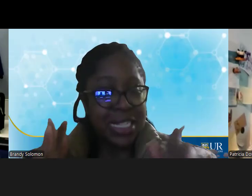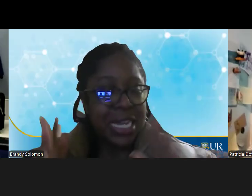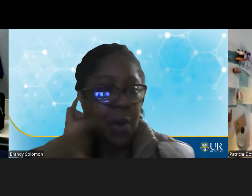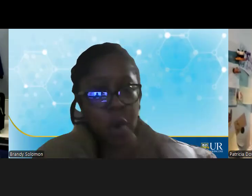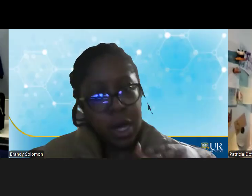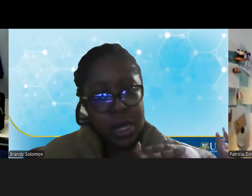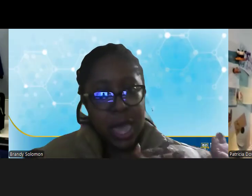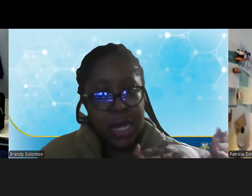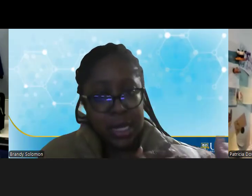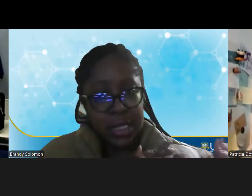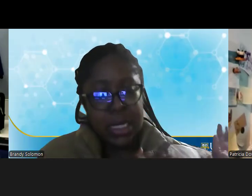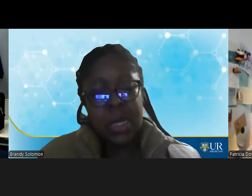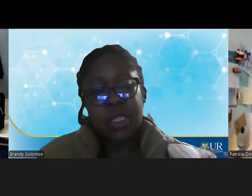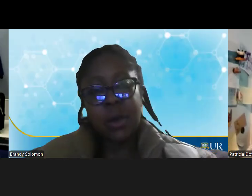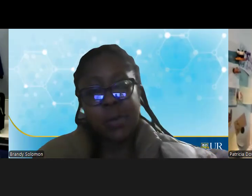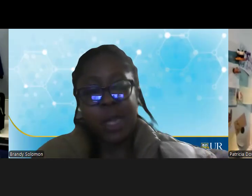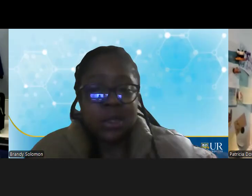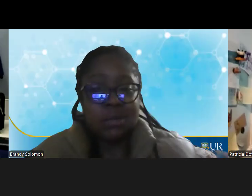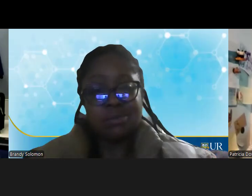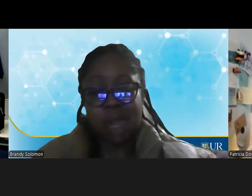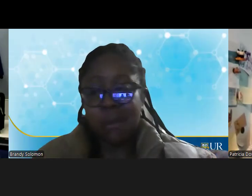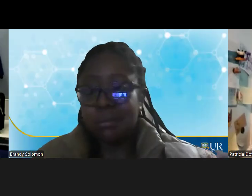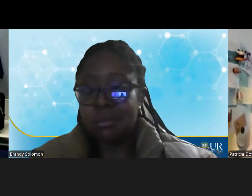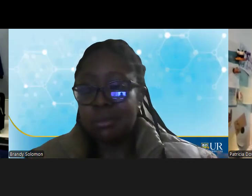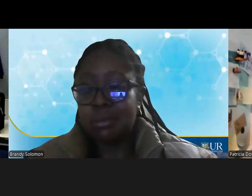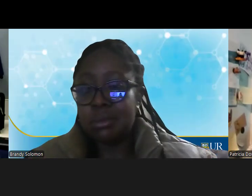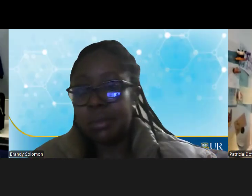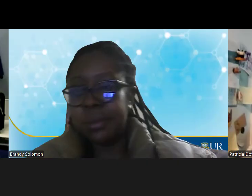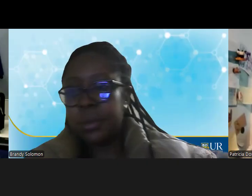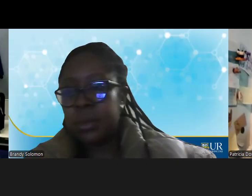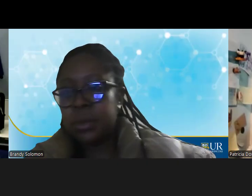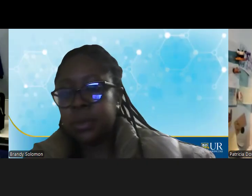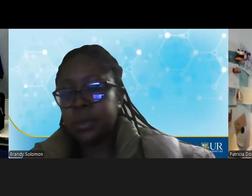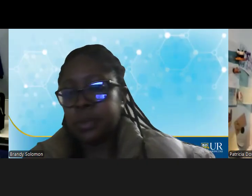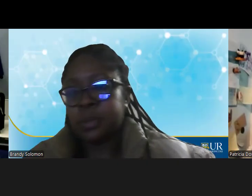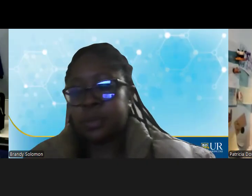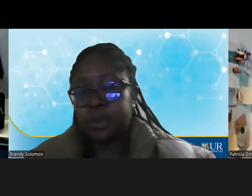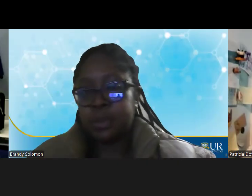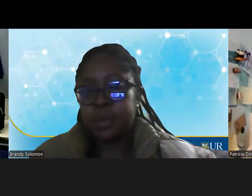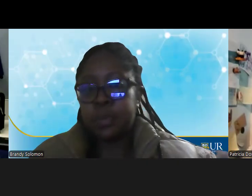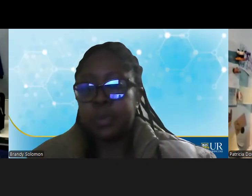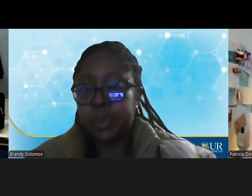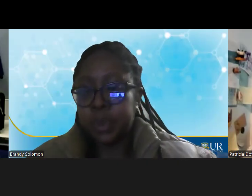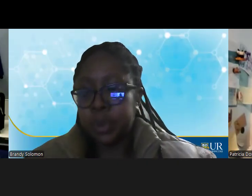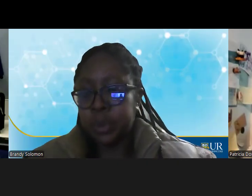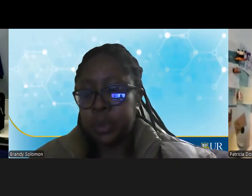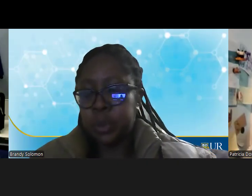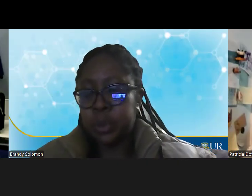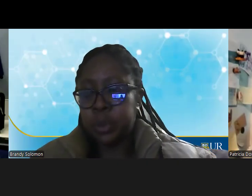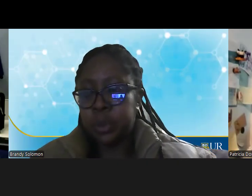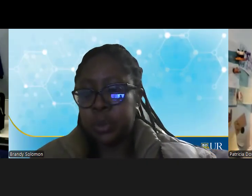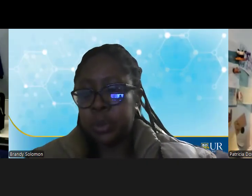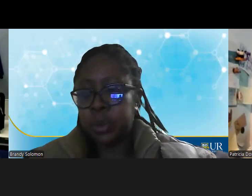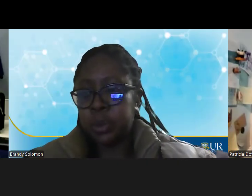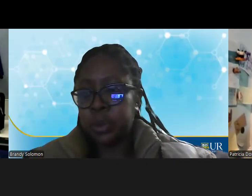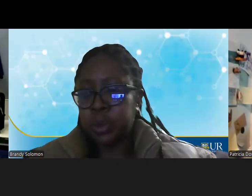this is and not what that is. So that's the statistics also show, Lynn, Kay, you said you like the statistics.